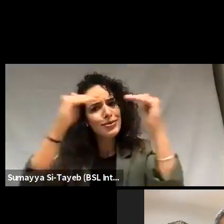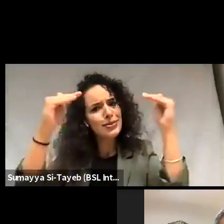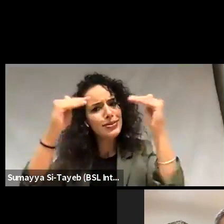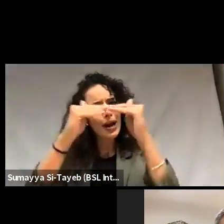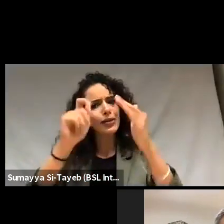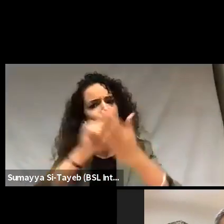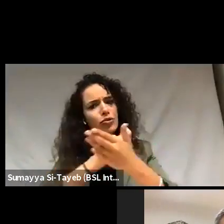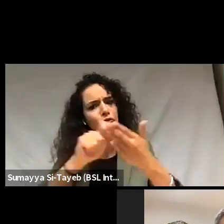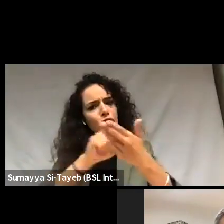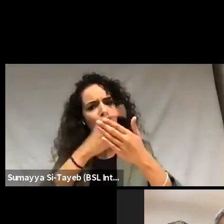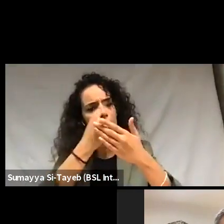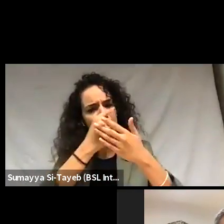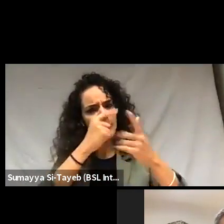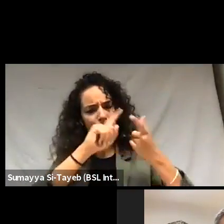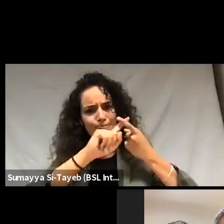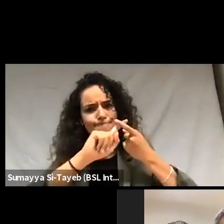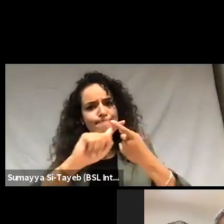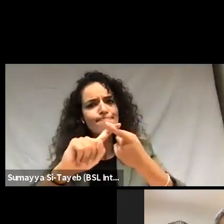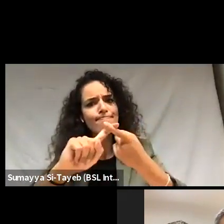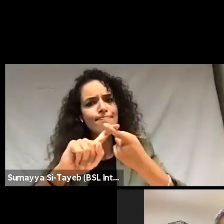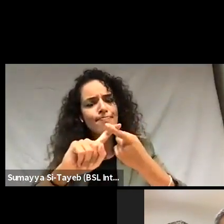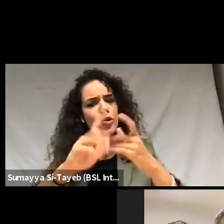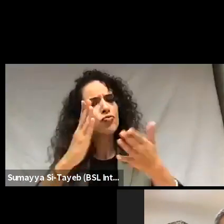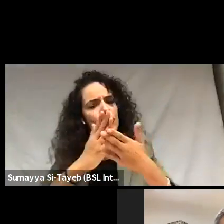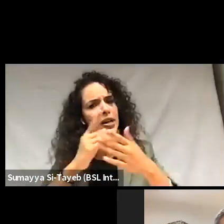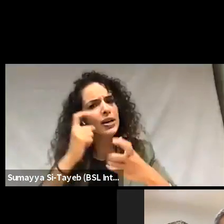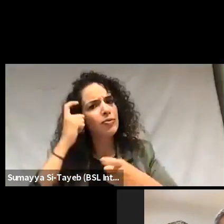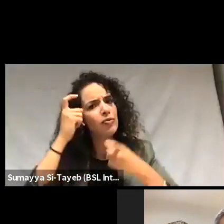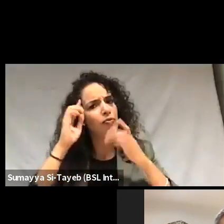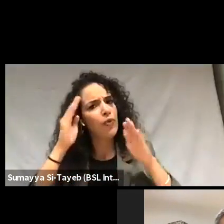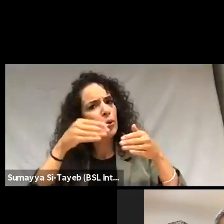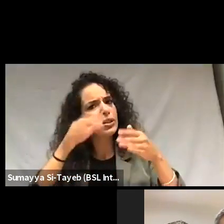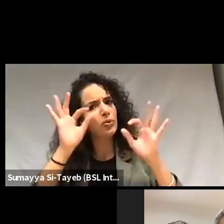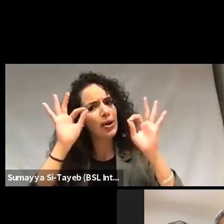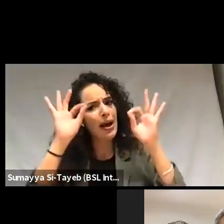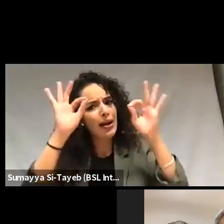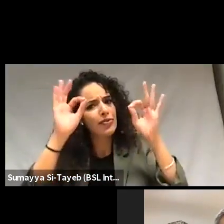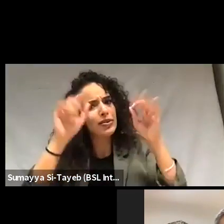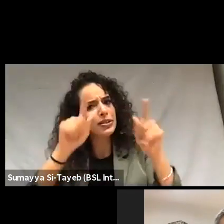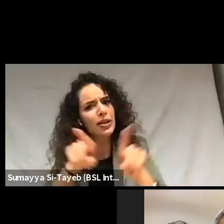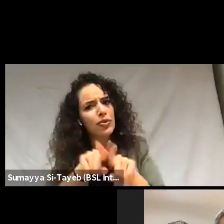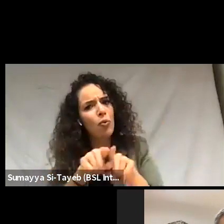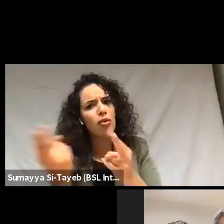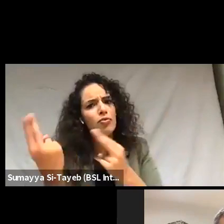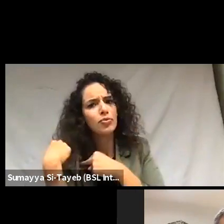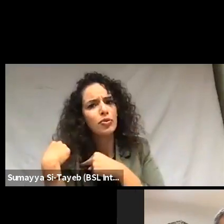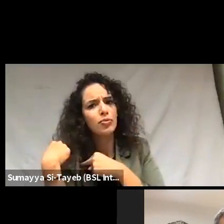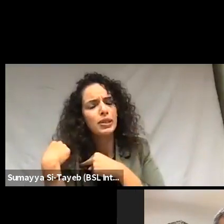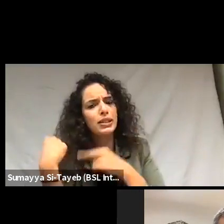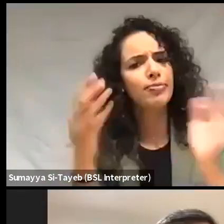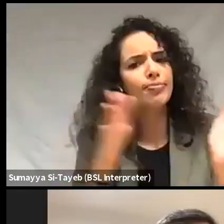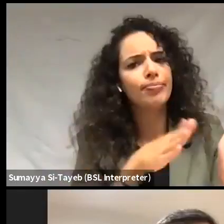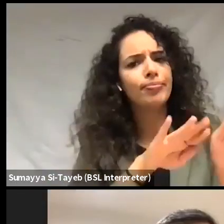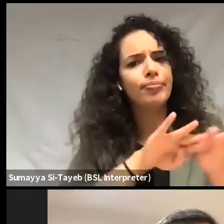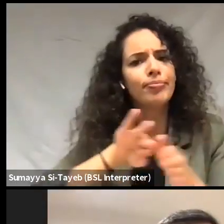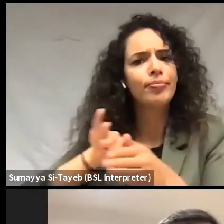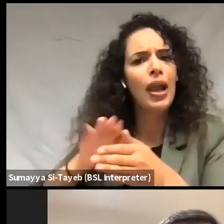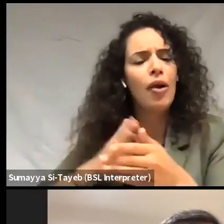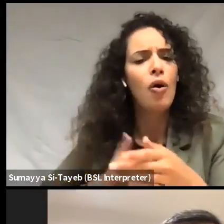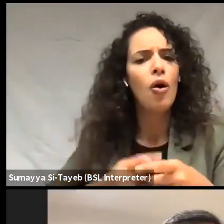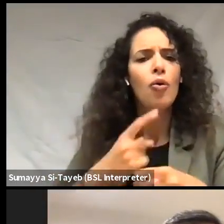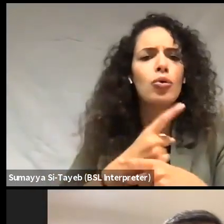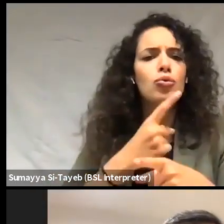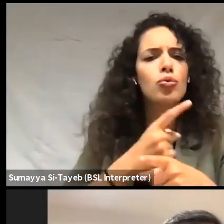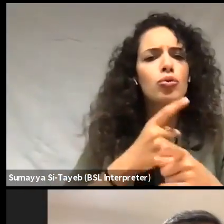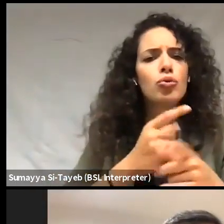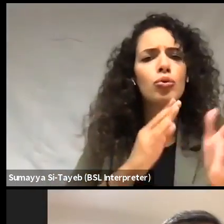of accuracy and responsibility. I wanted to bring in now, John, if you wanted to speak to Mohammed Kosba, who